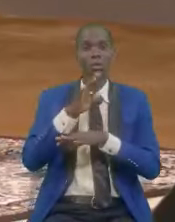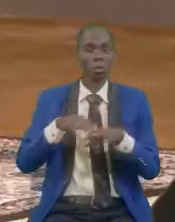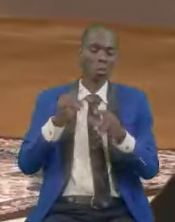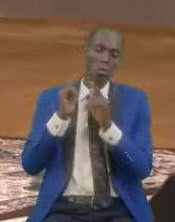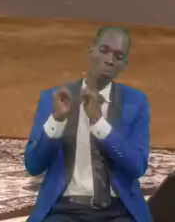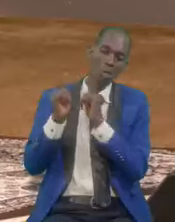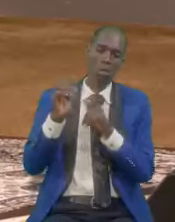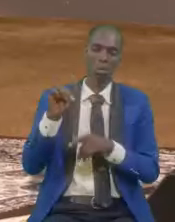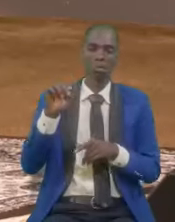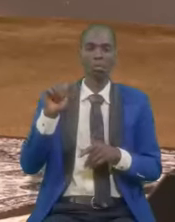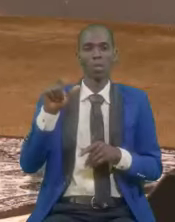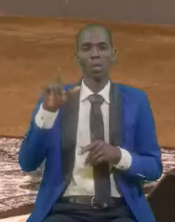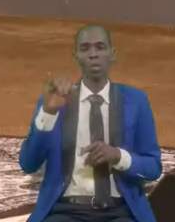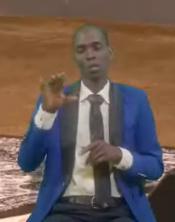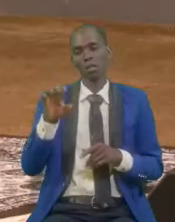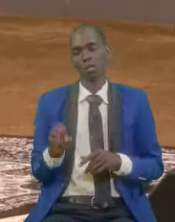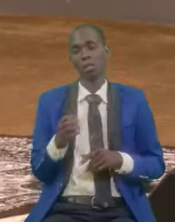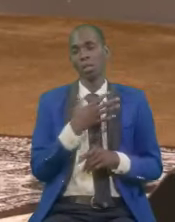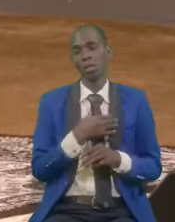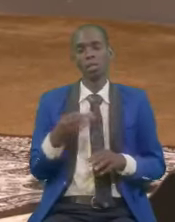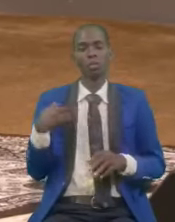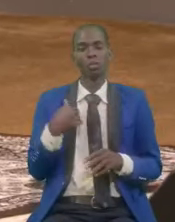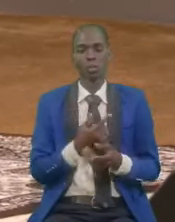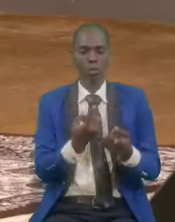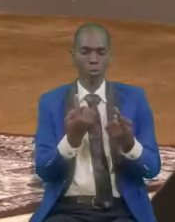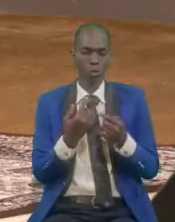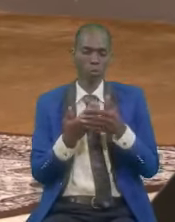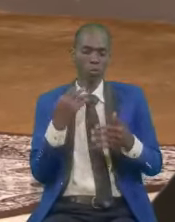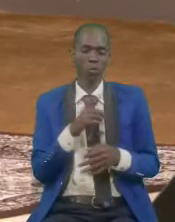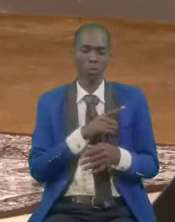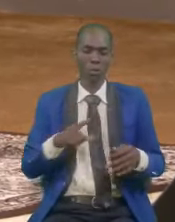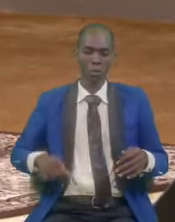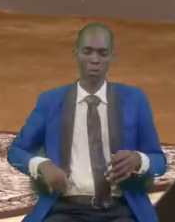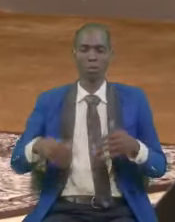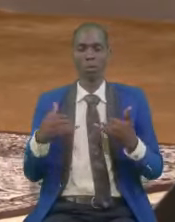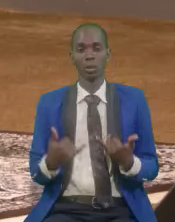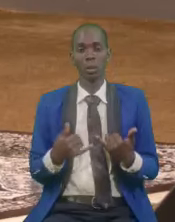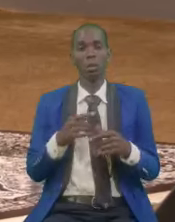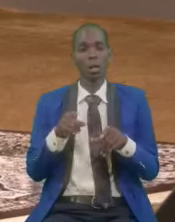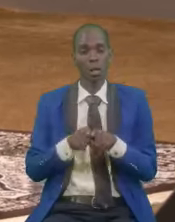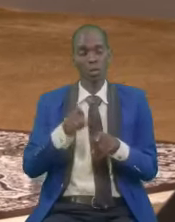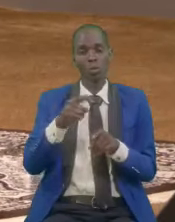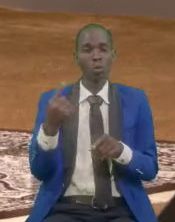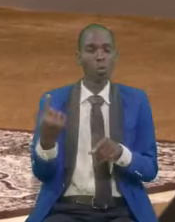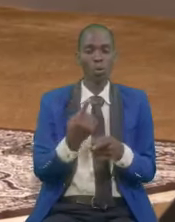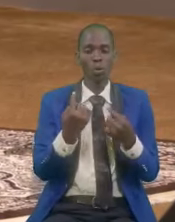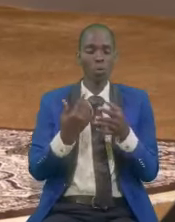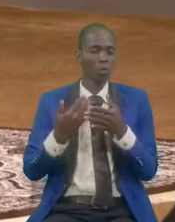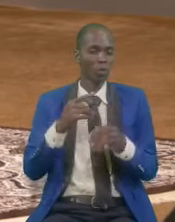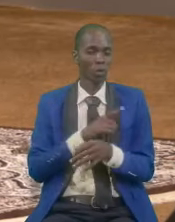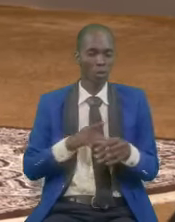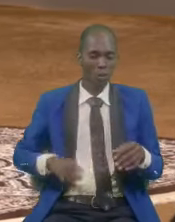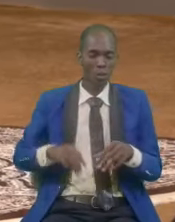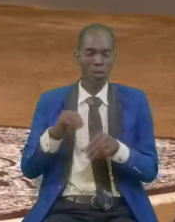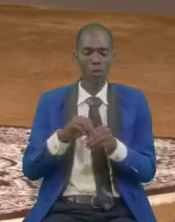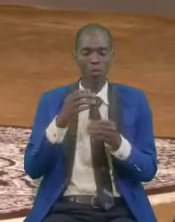are before the Lord all the time, in your morning devotion, in your family devotion, anywhere you are, if you are before the